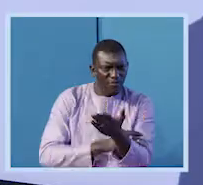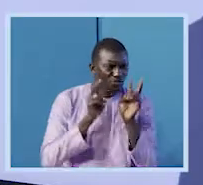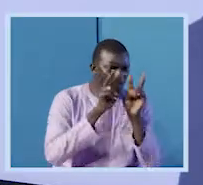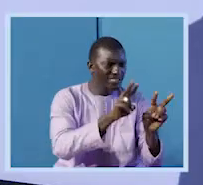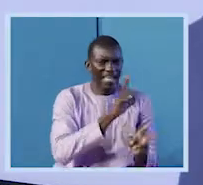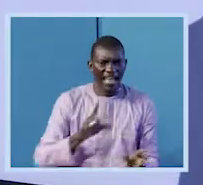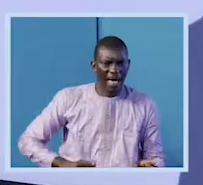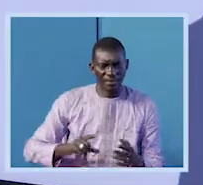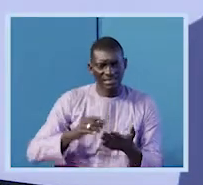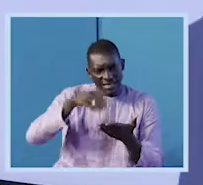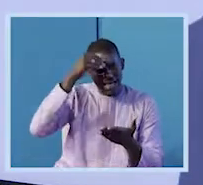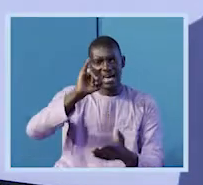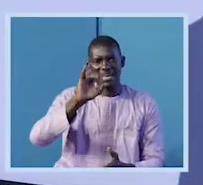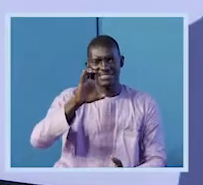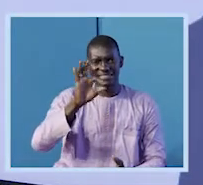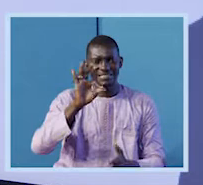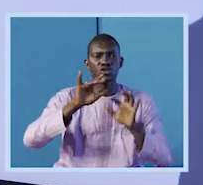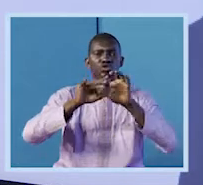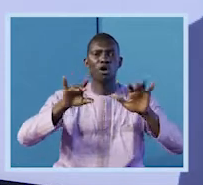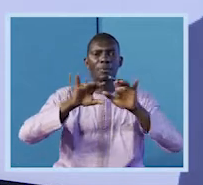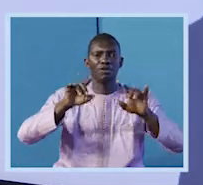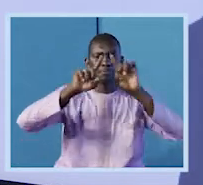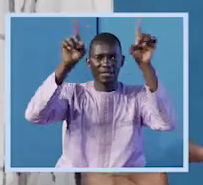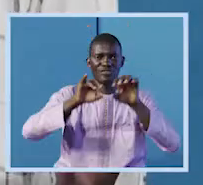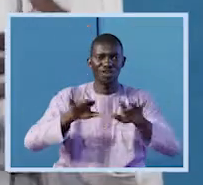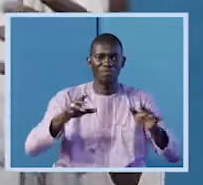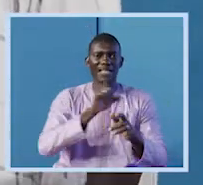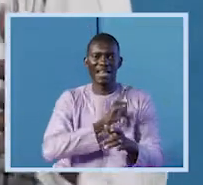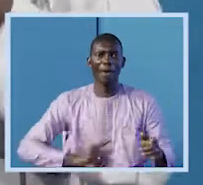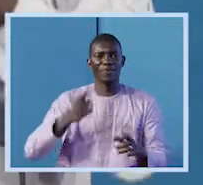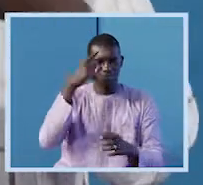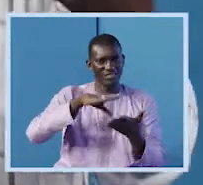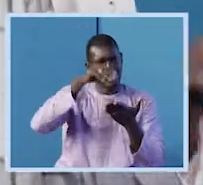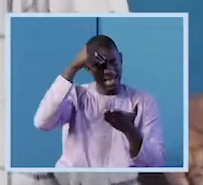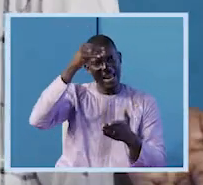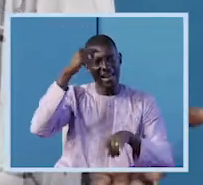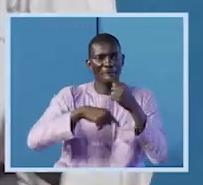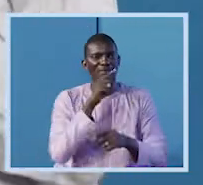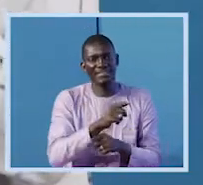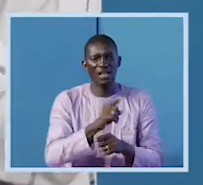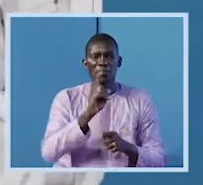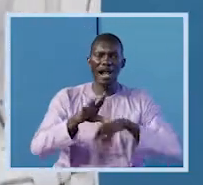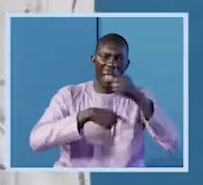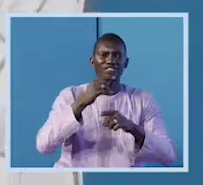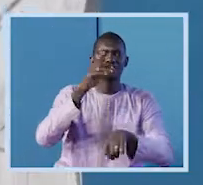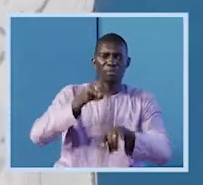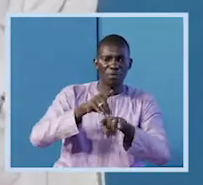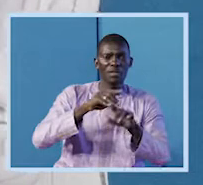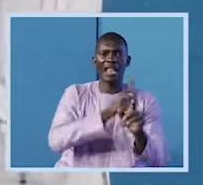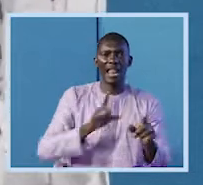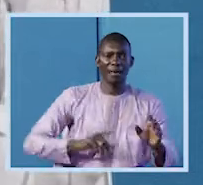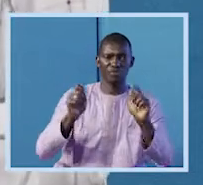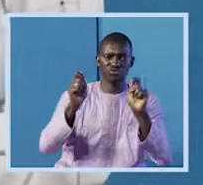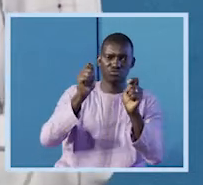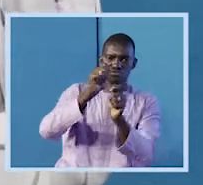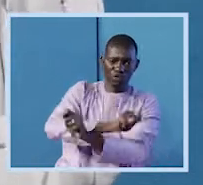your first step when it comes to getting into the professional life or getting into your career. But at some point you decided that